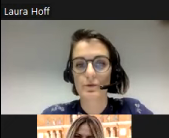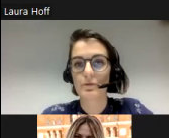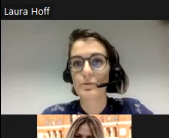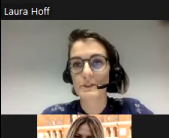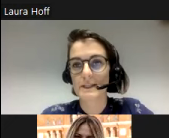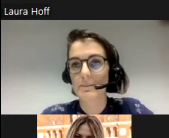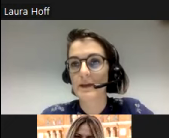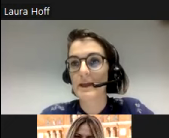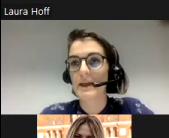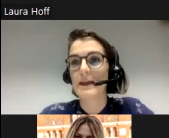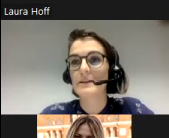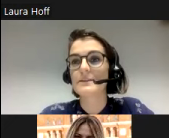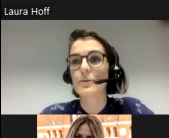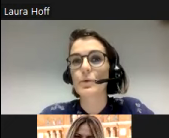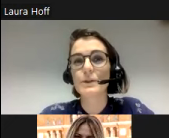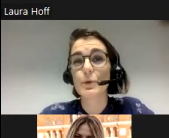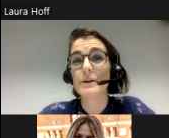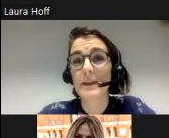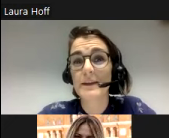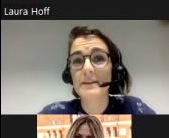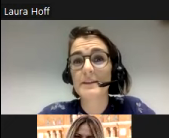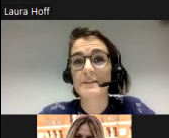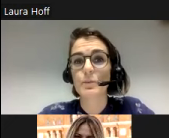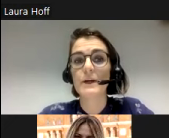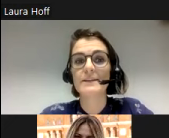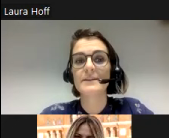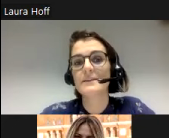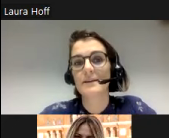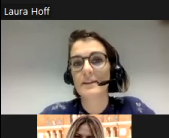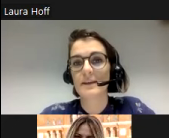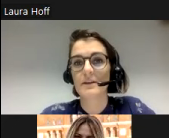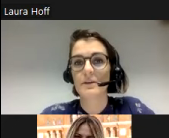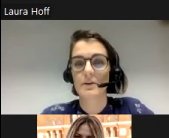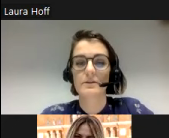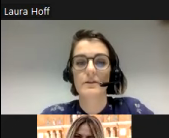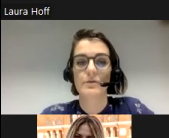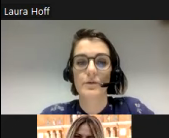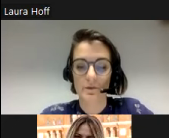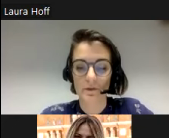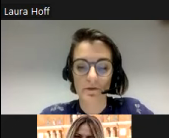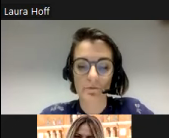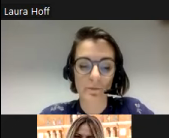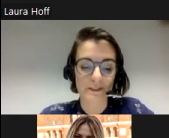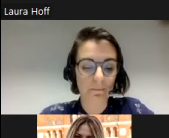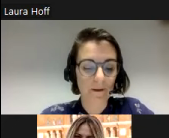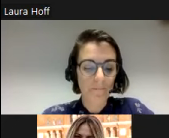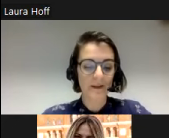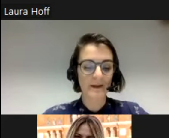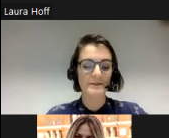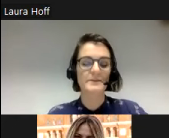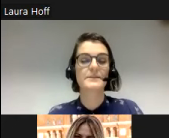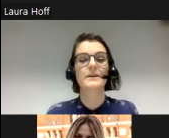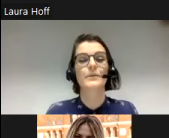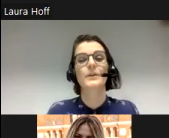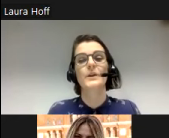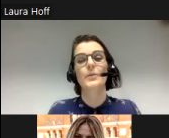vote for WhatsApp. And what were their needs? Why did they not vote for WhatsApp?